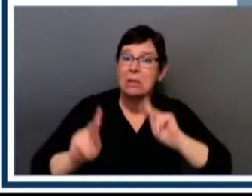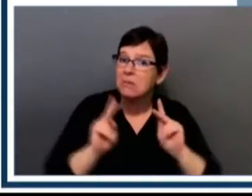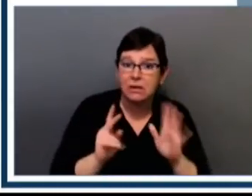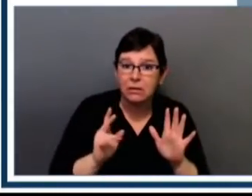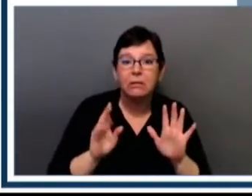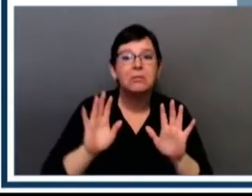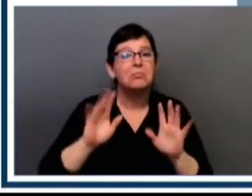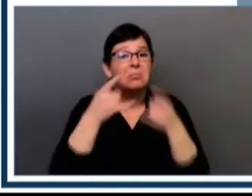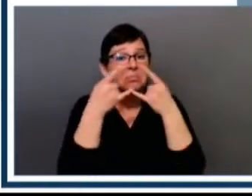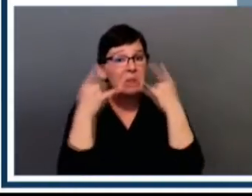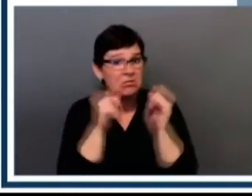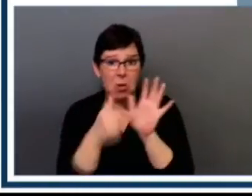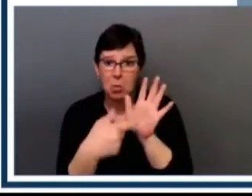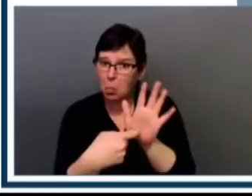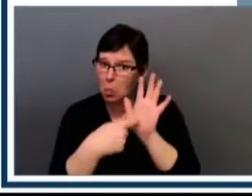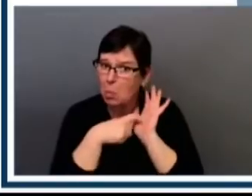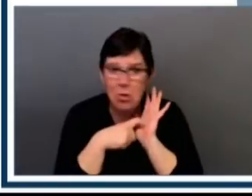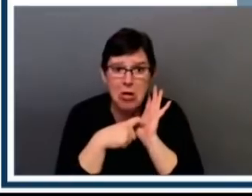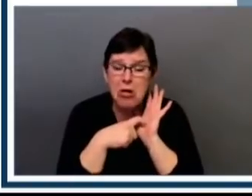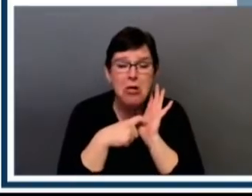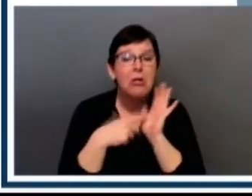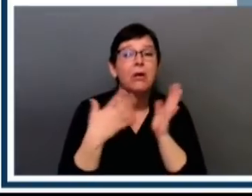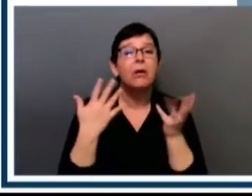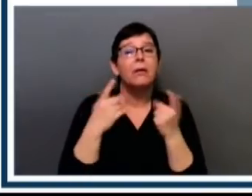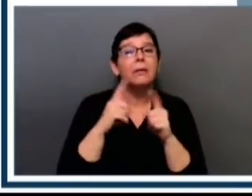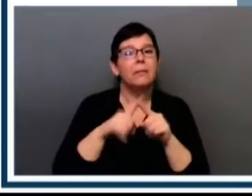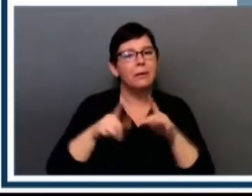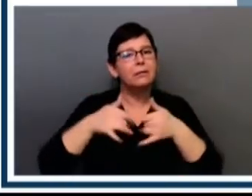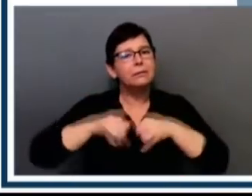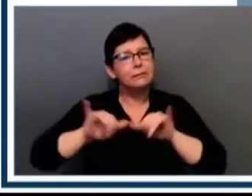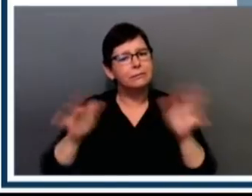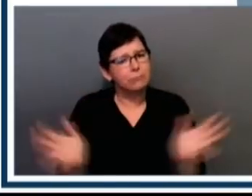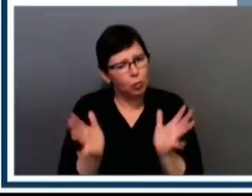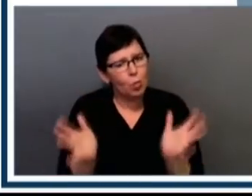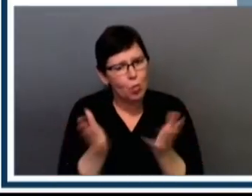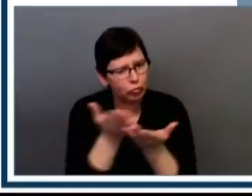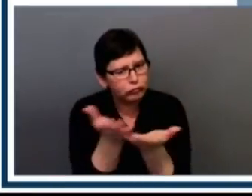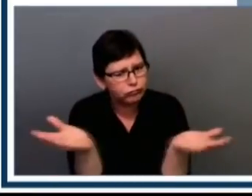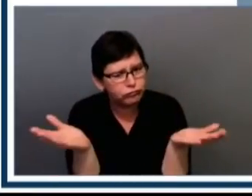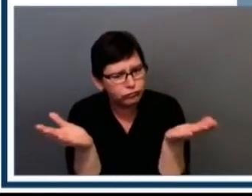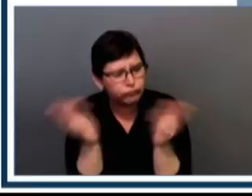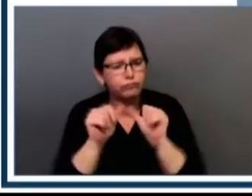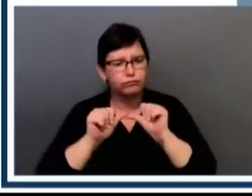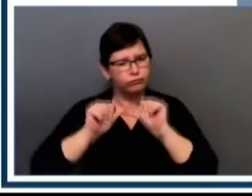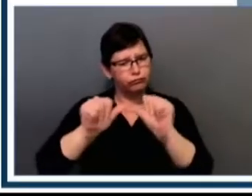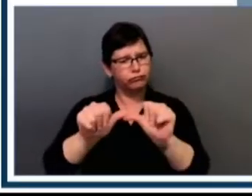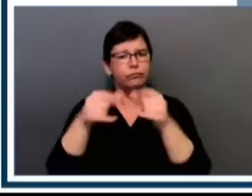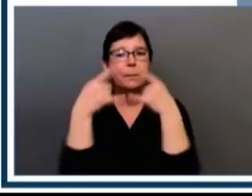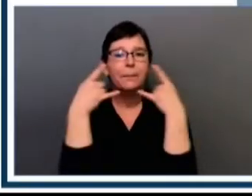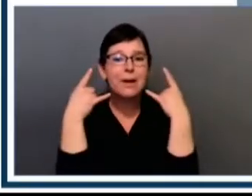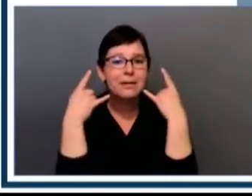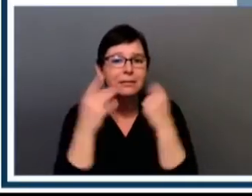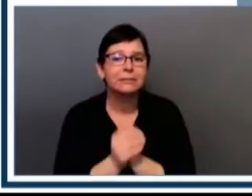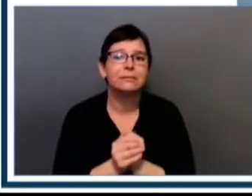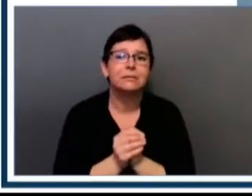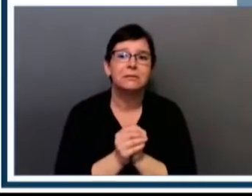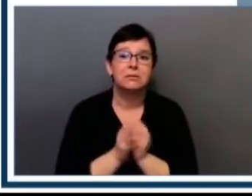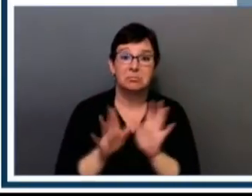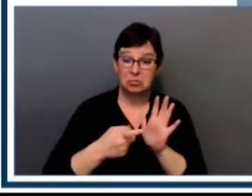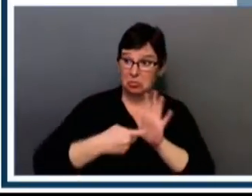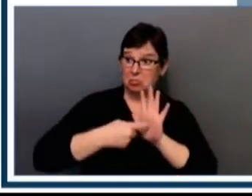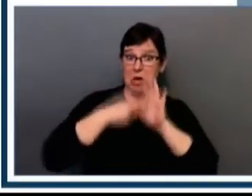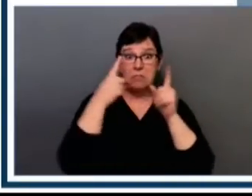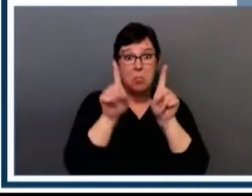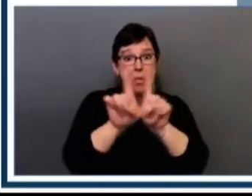And there will be no requirement for physical distancing, although, again, you can still do so if you want to. In